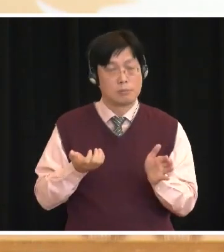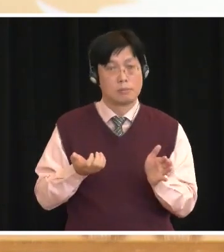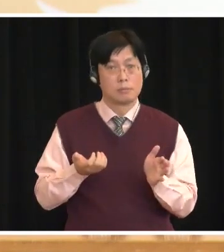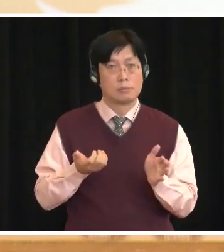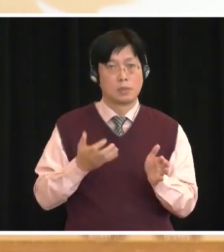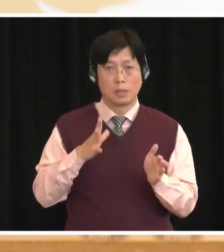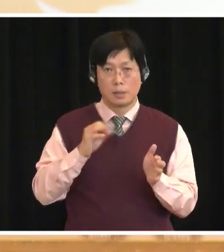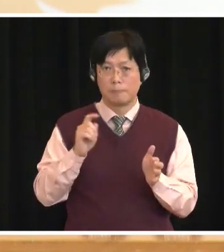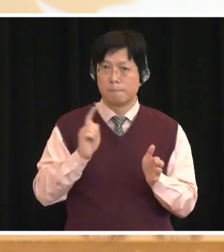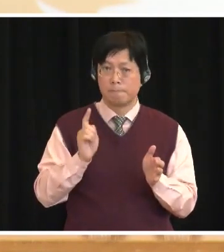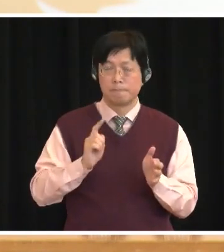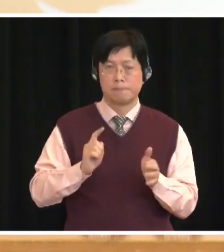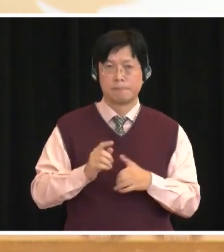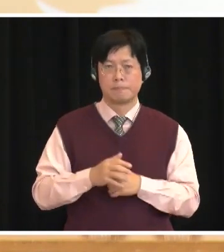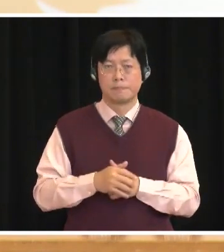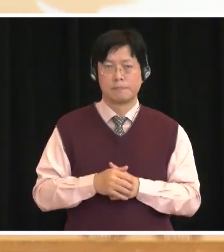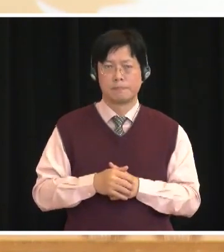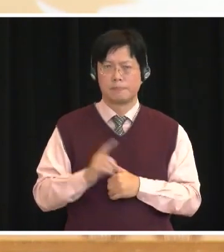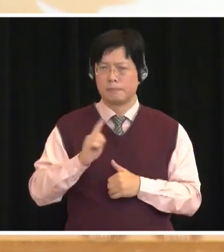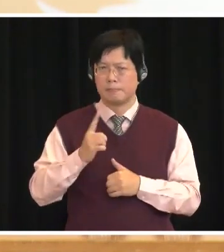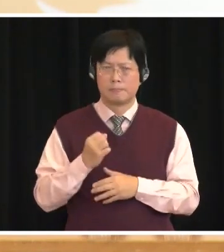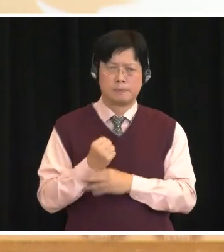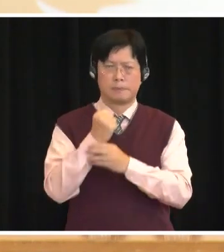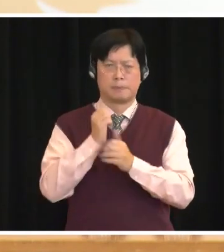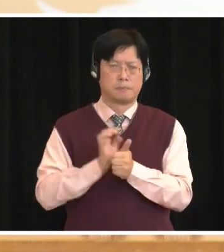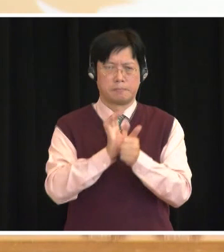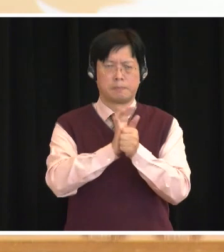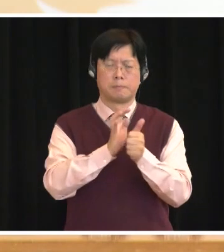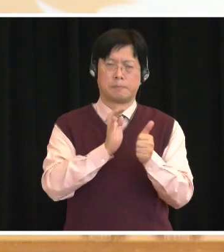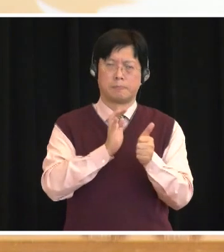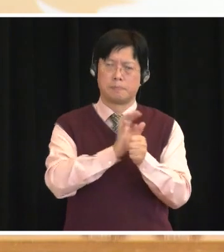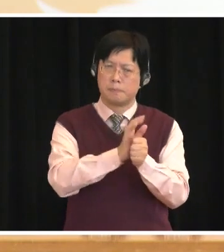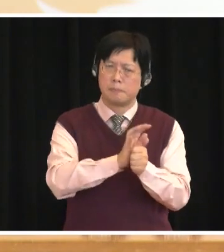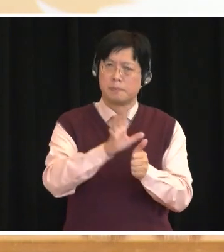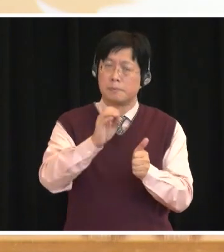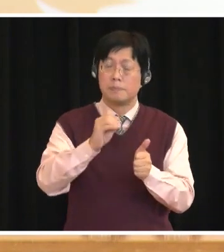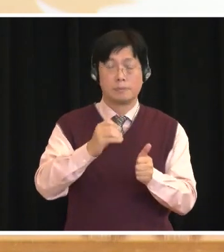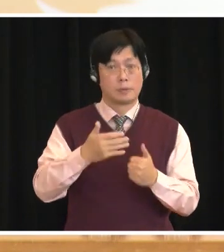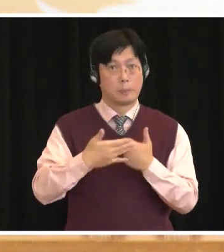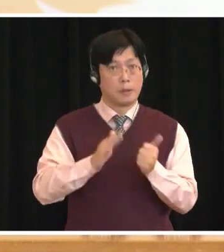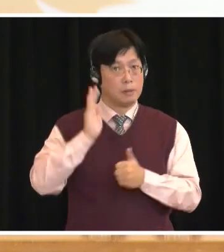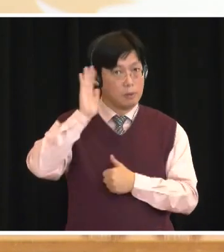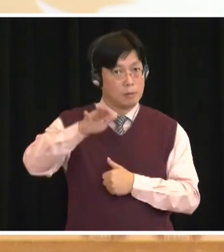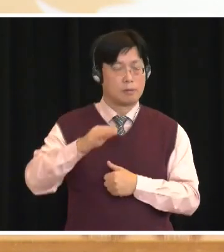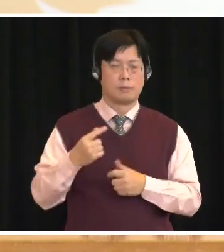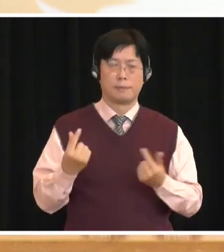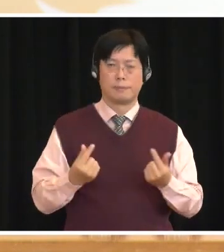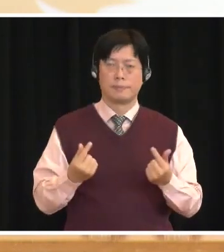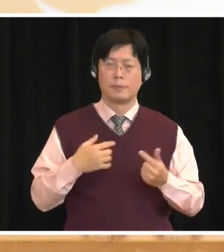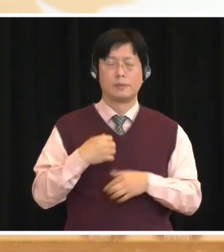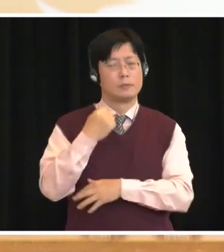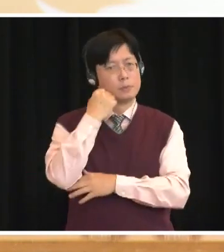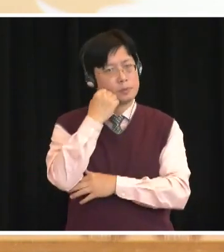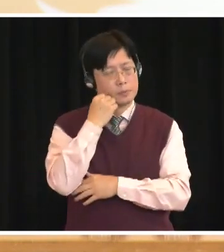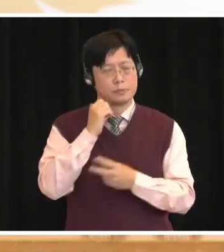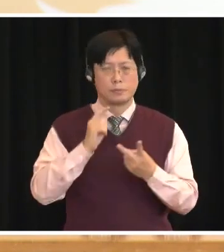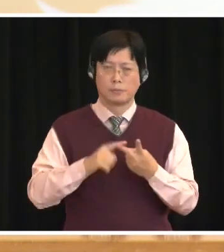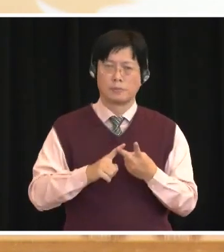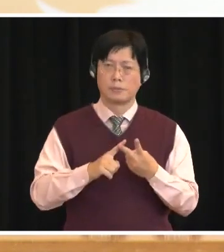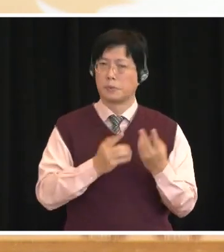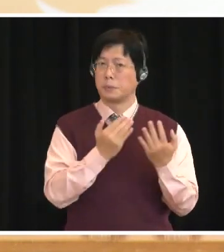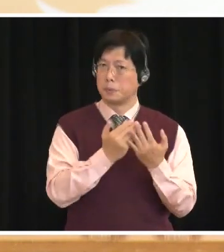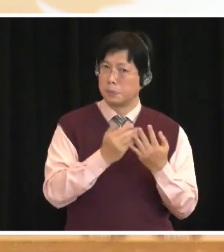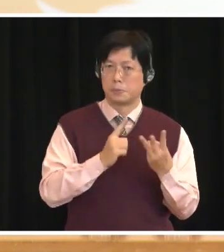support after the release in terms of housing, employment, education. Is